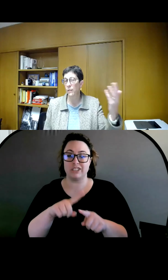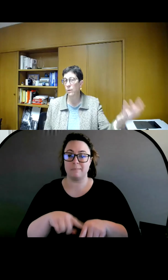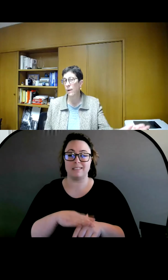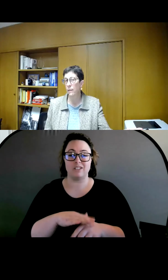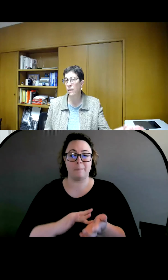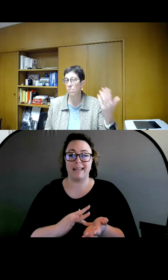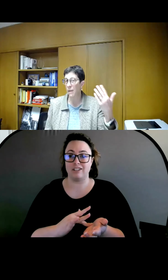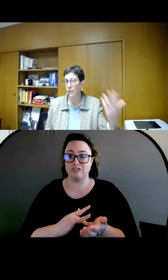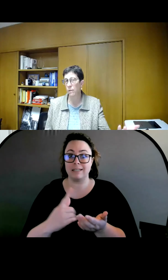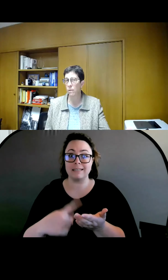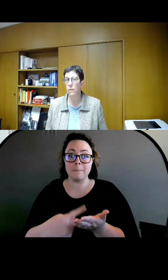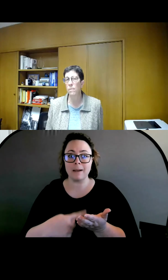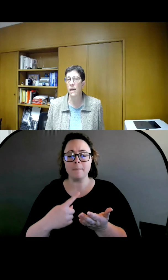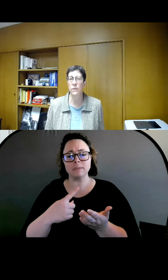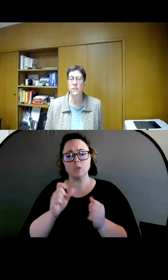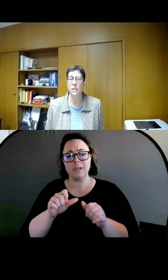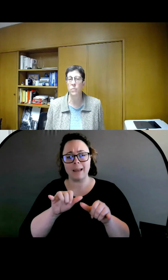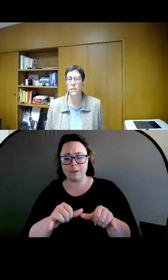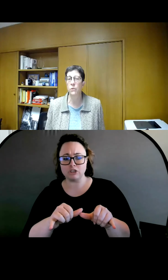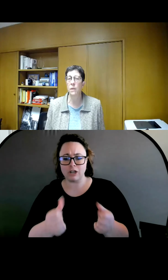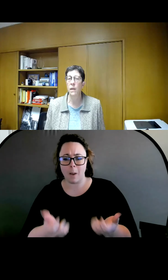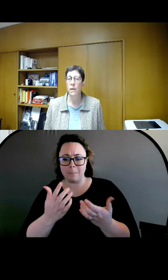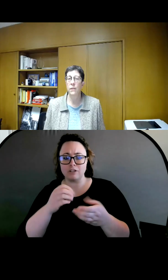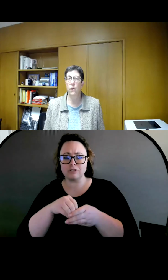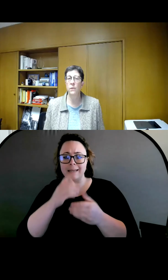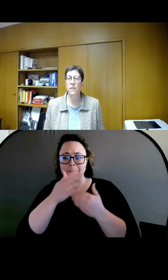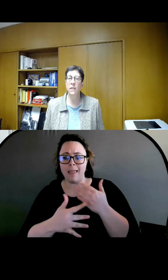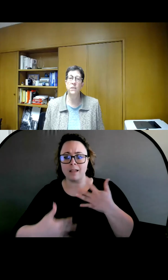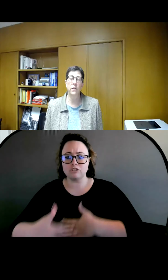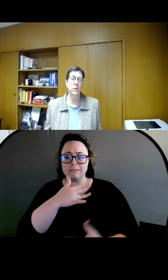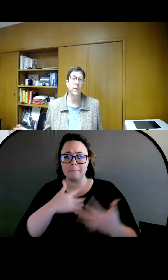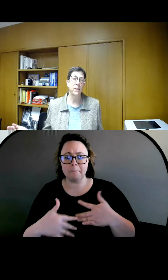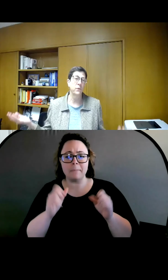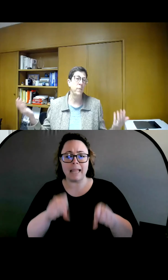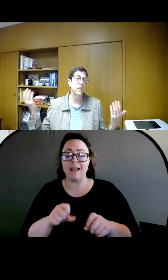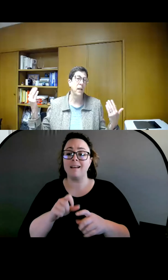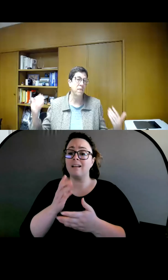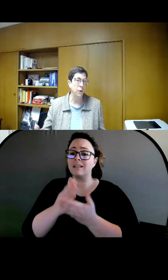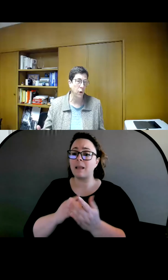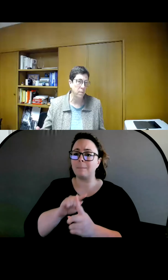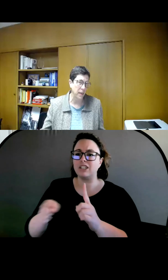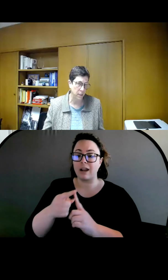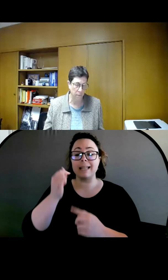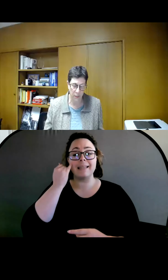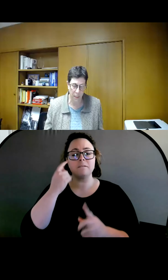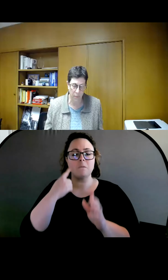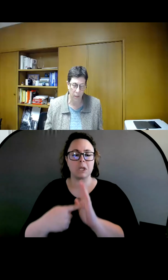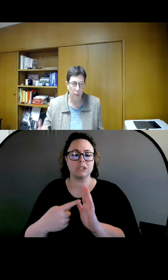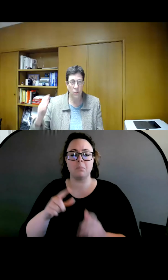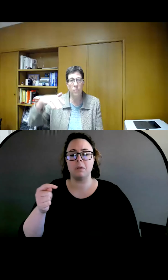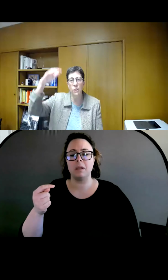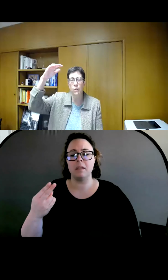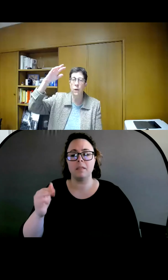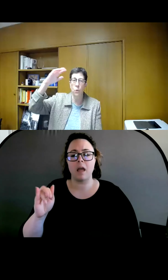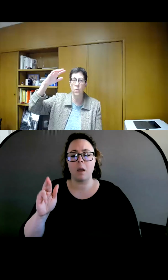you actually directly can measure the amount that's in the bloodstream. There are other things that are indirect. So if somebody's on thyroid medicine, for example,